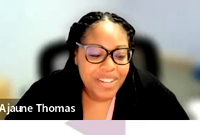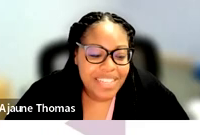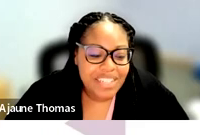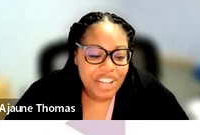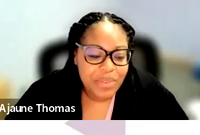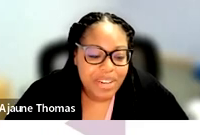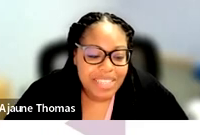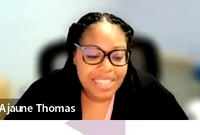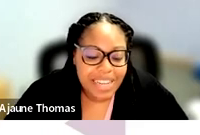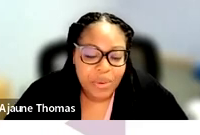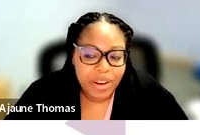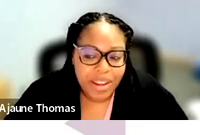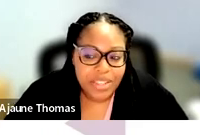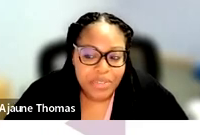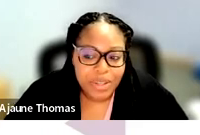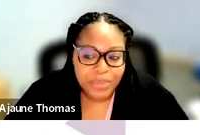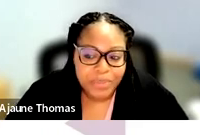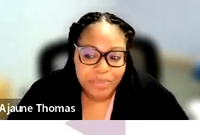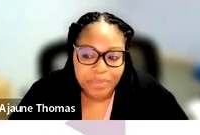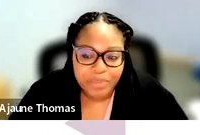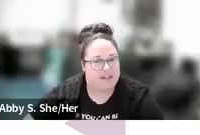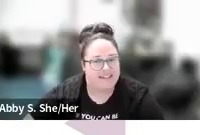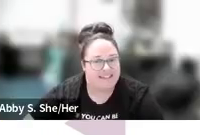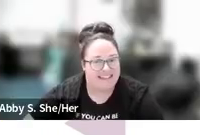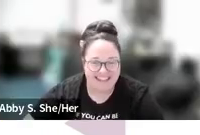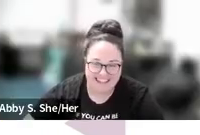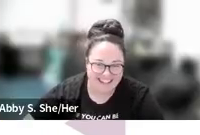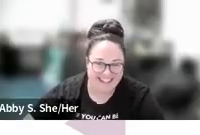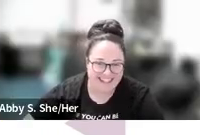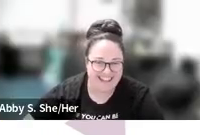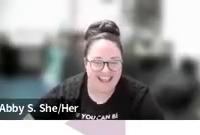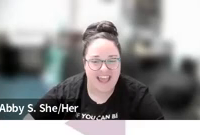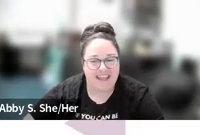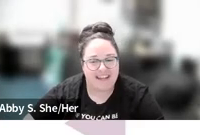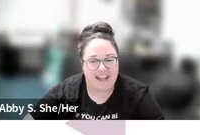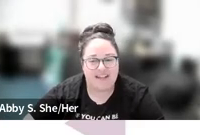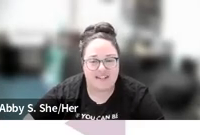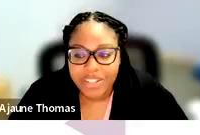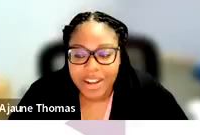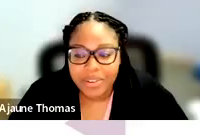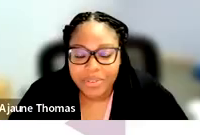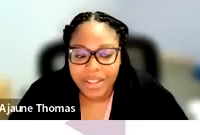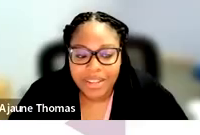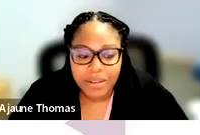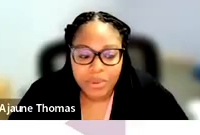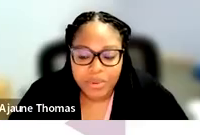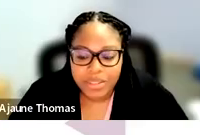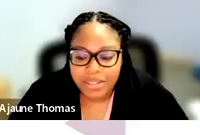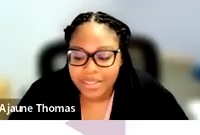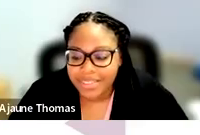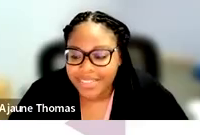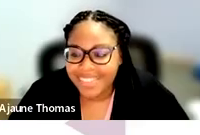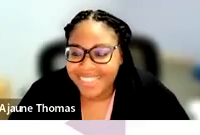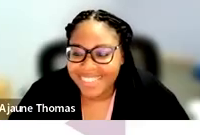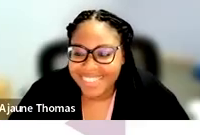and it works as a genuine assistant and organizer for you. It's so nice. That is a cool feature. I do like Google